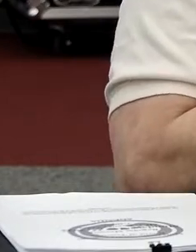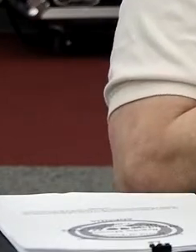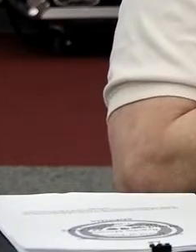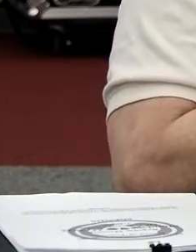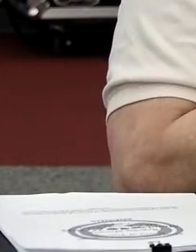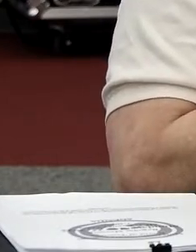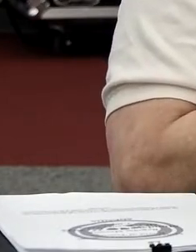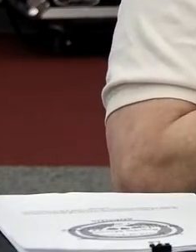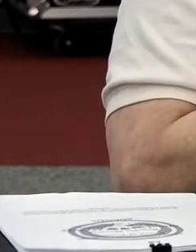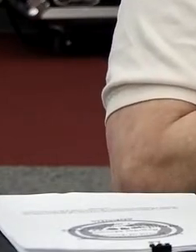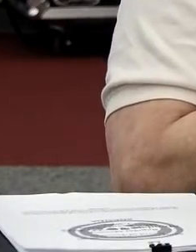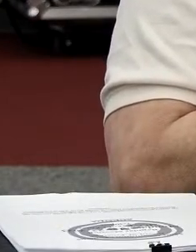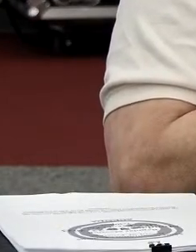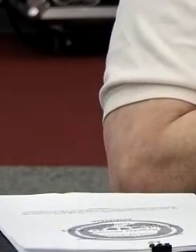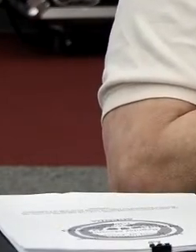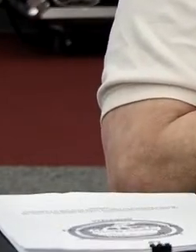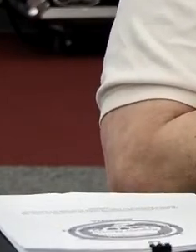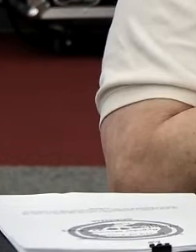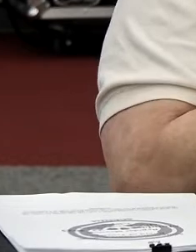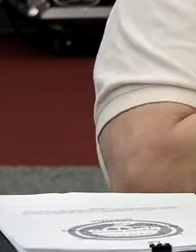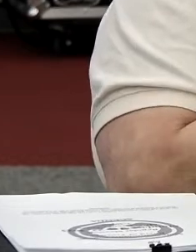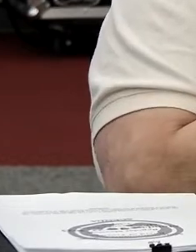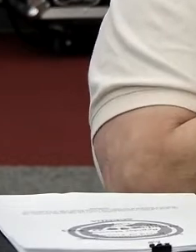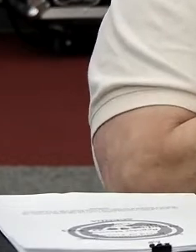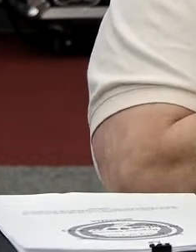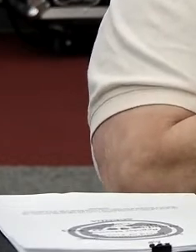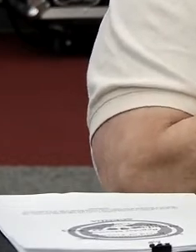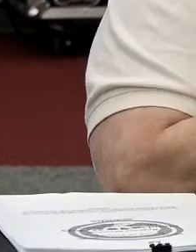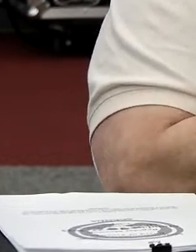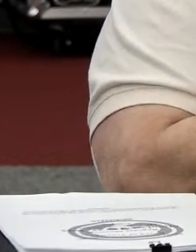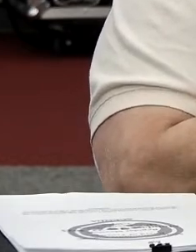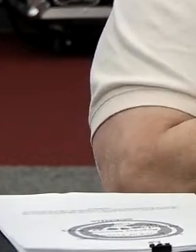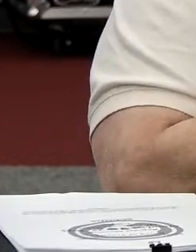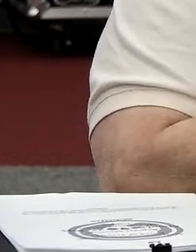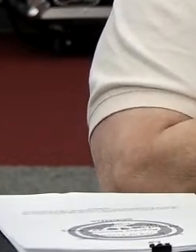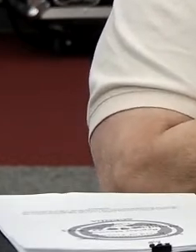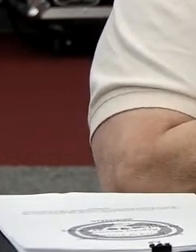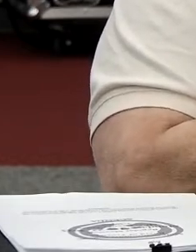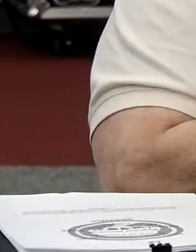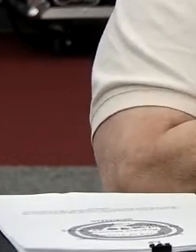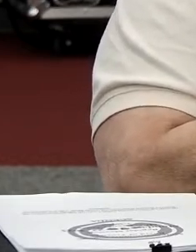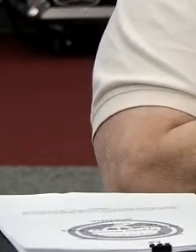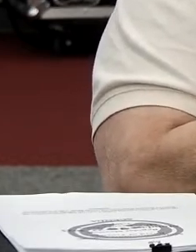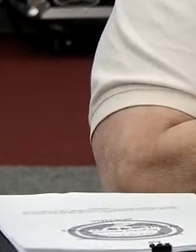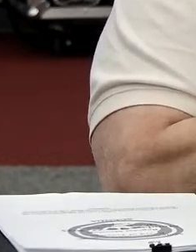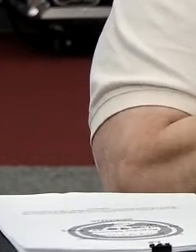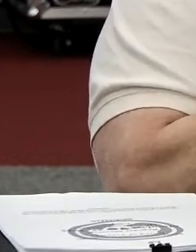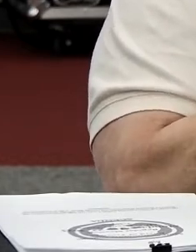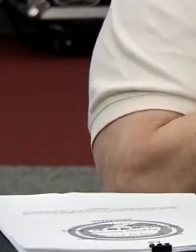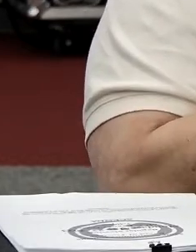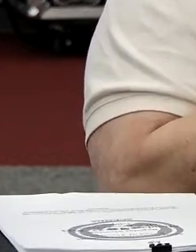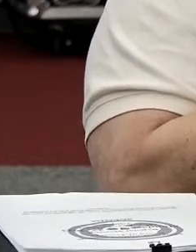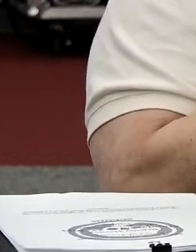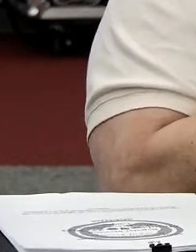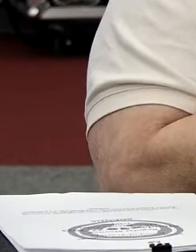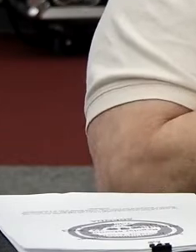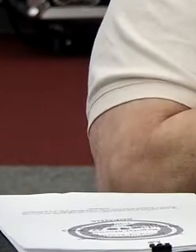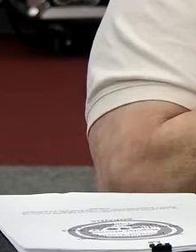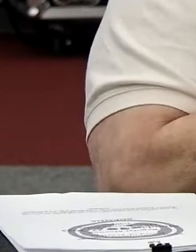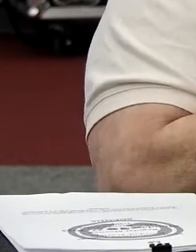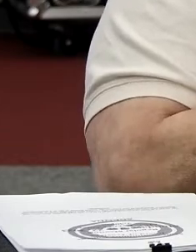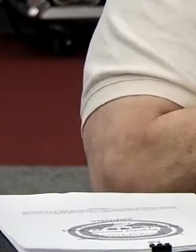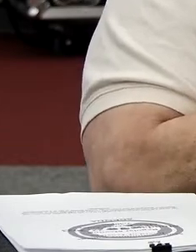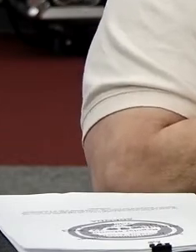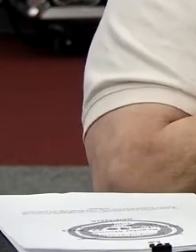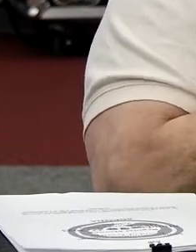the contract's in place. Okay, I would be also interested in finding out if someone applies, if they